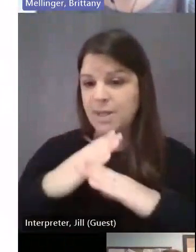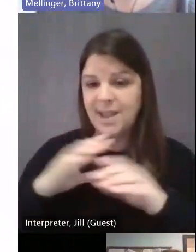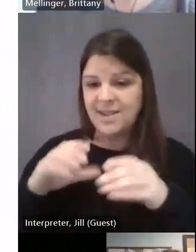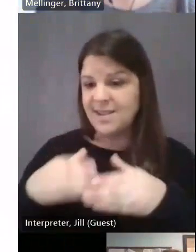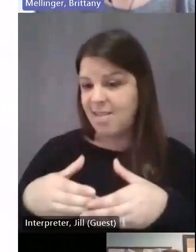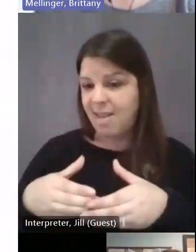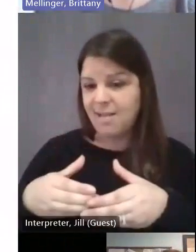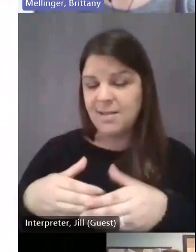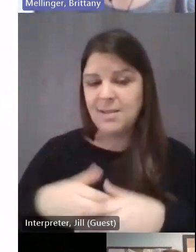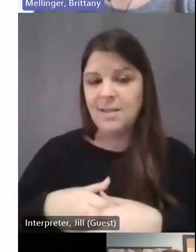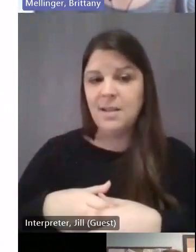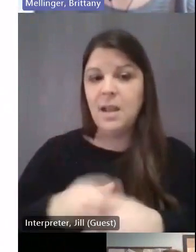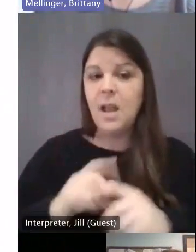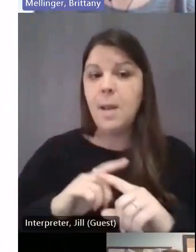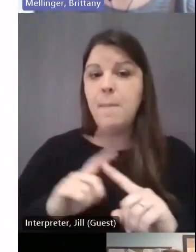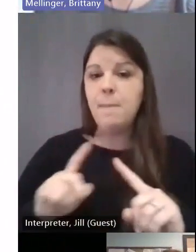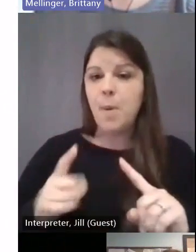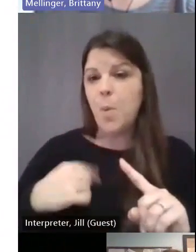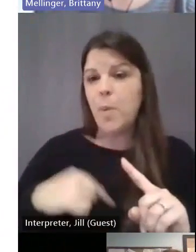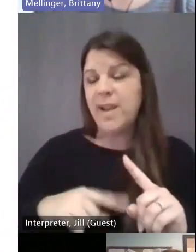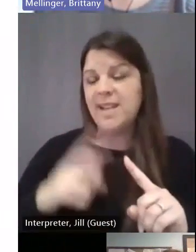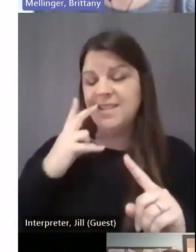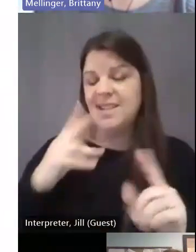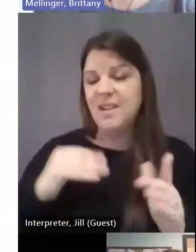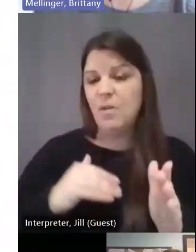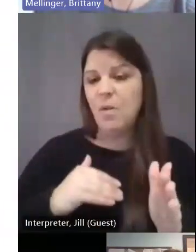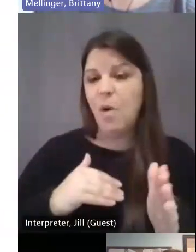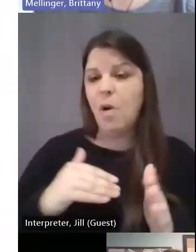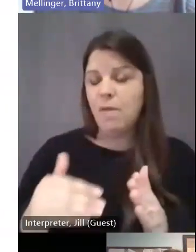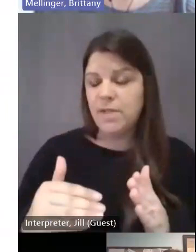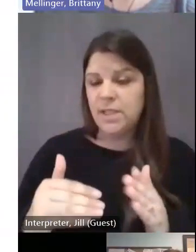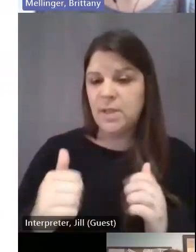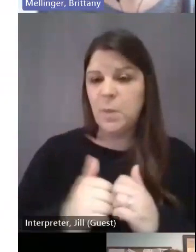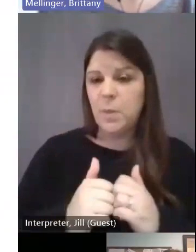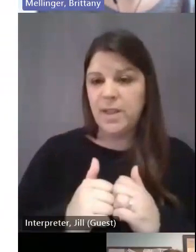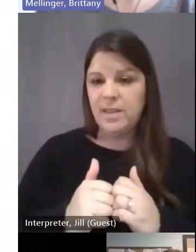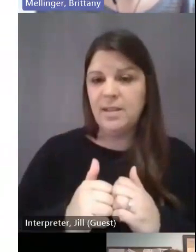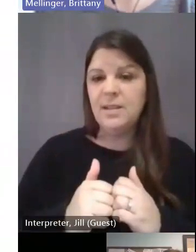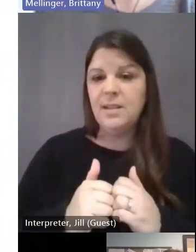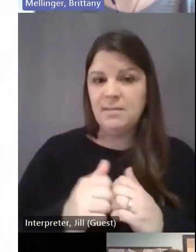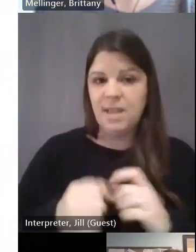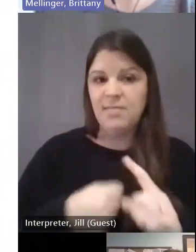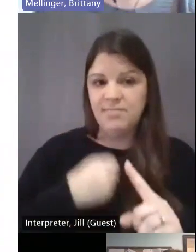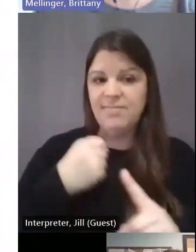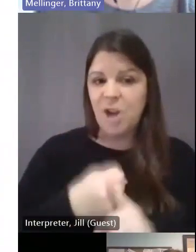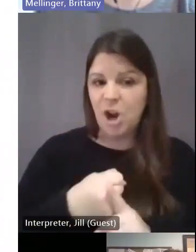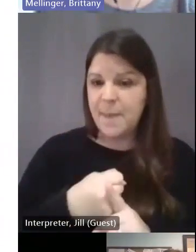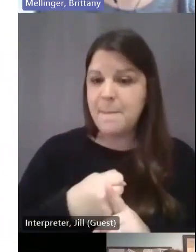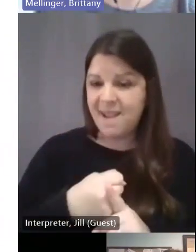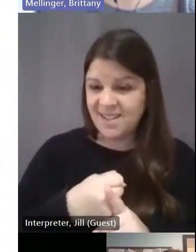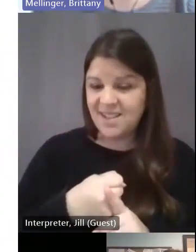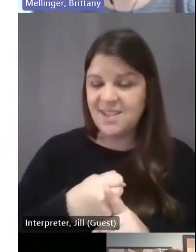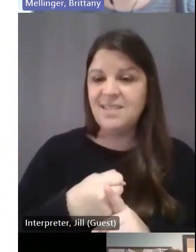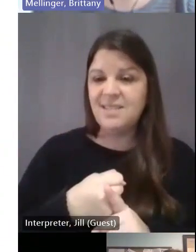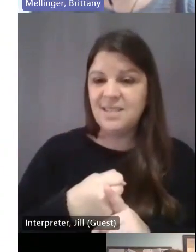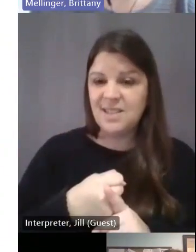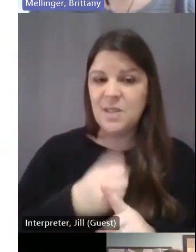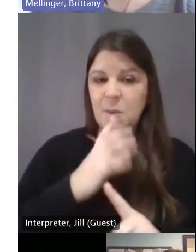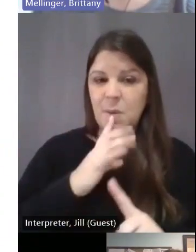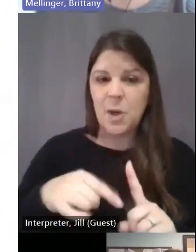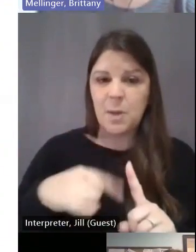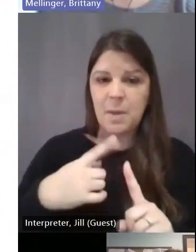lists, but it's something that we often see in terms of disparate impact. So I'm going to unpack that a little